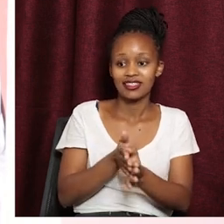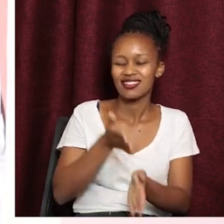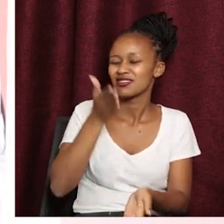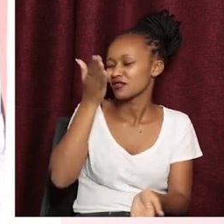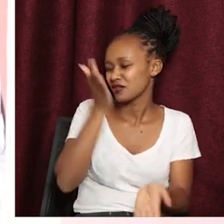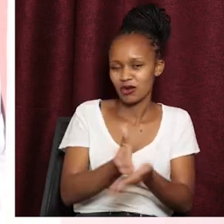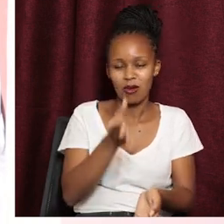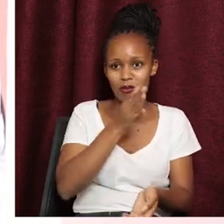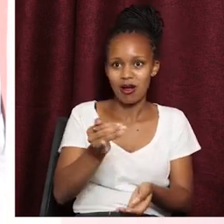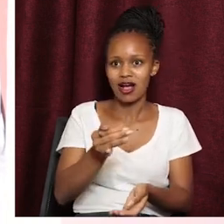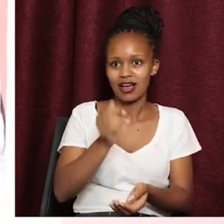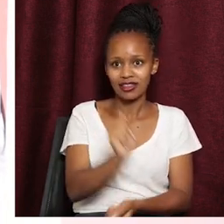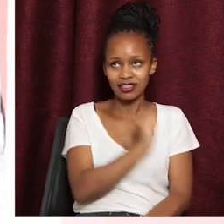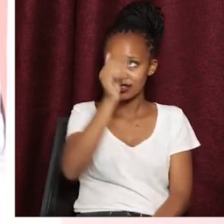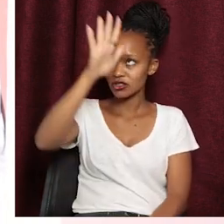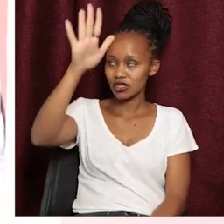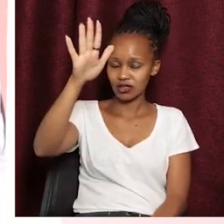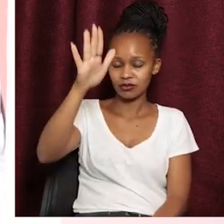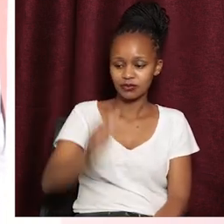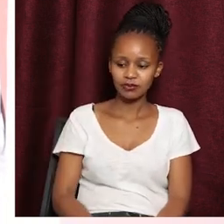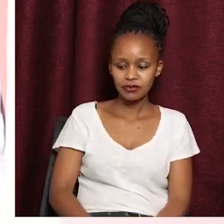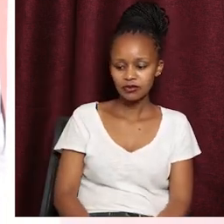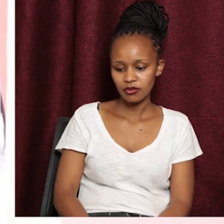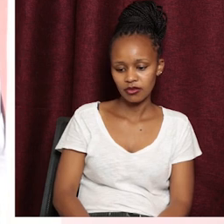ratified by His resurrection.